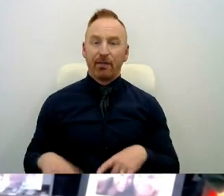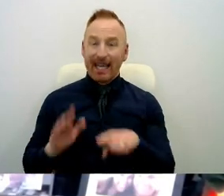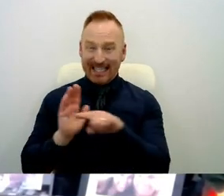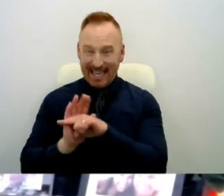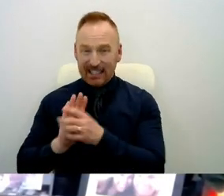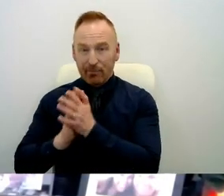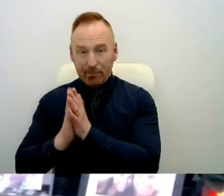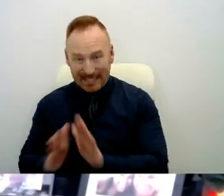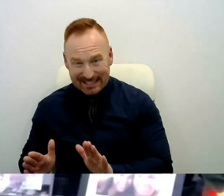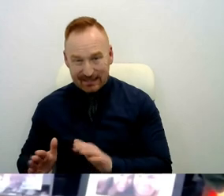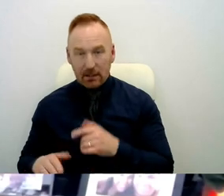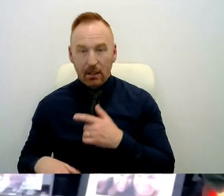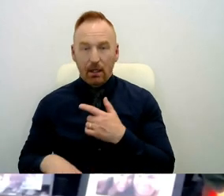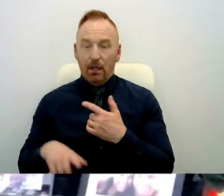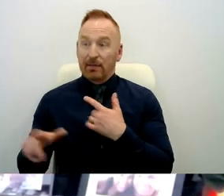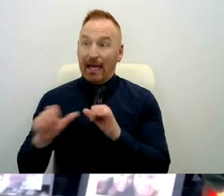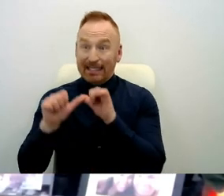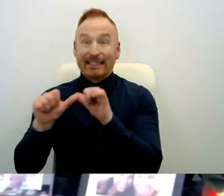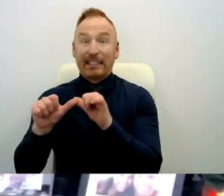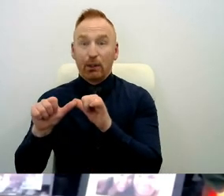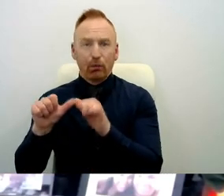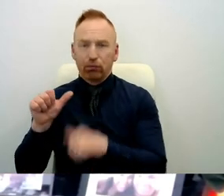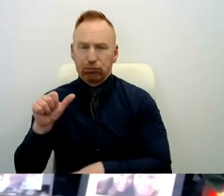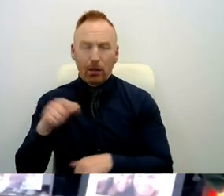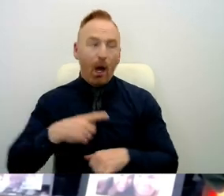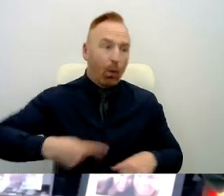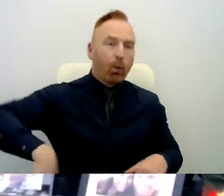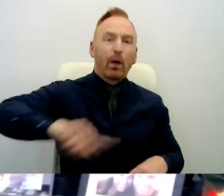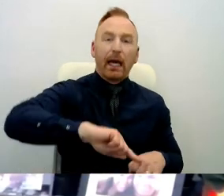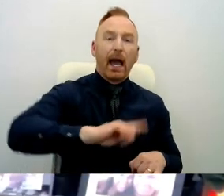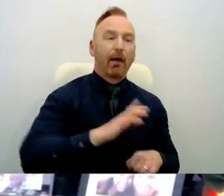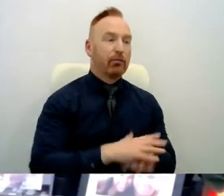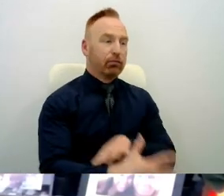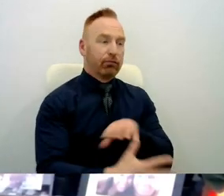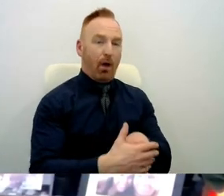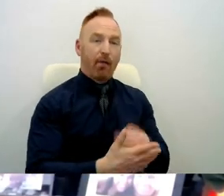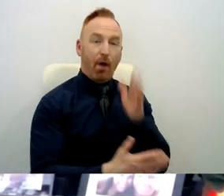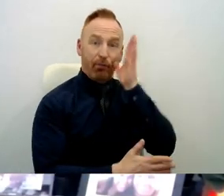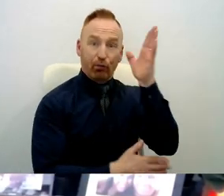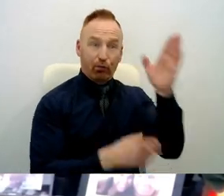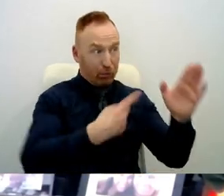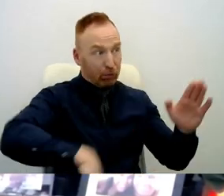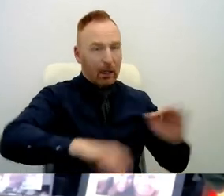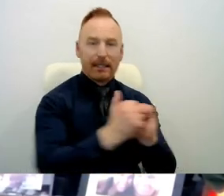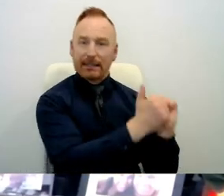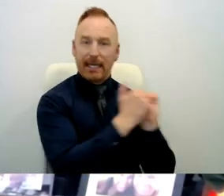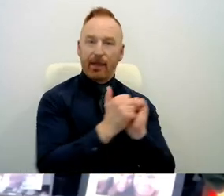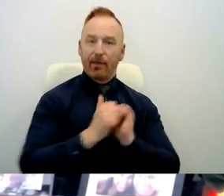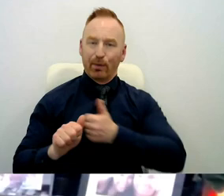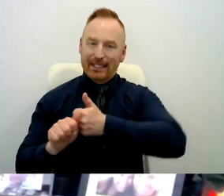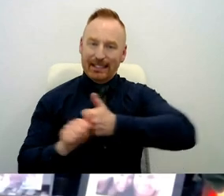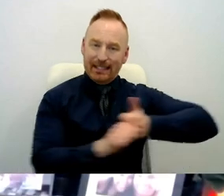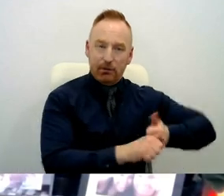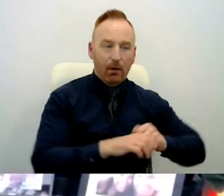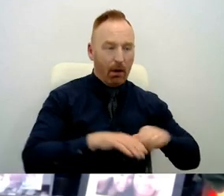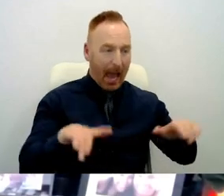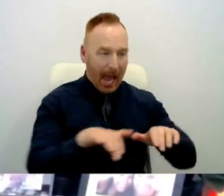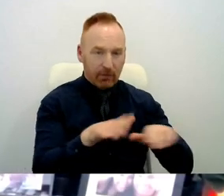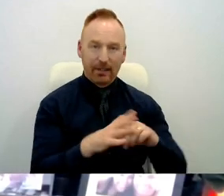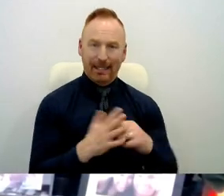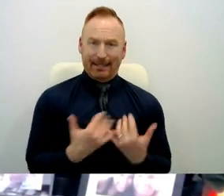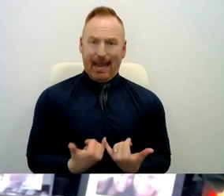is the absence of tension can't hold anymore. We all have to step into our future together with each one of us actively,